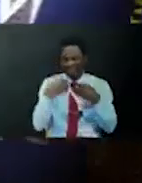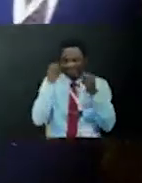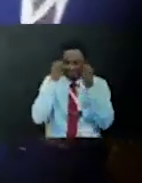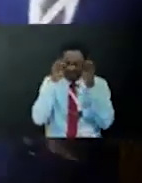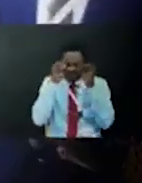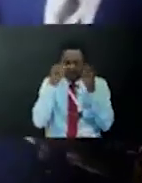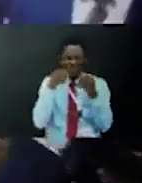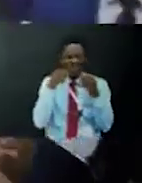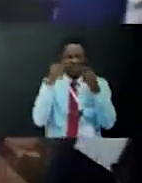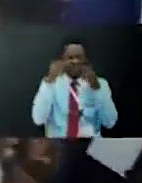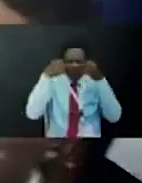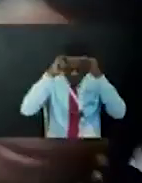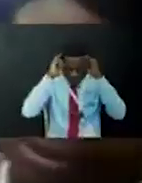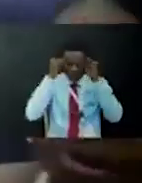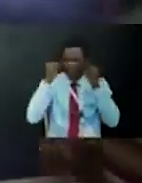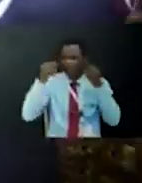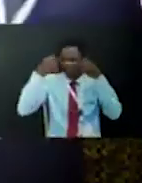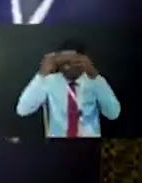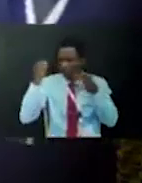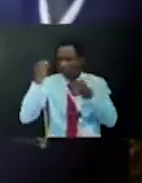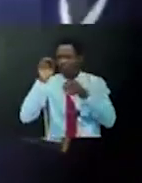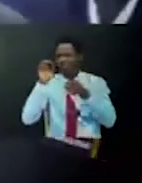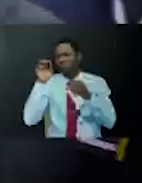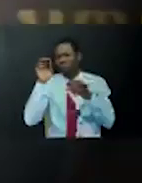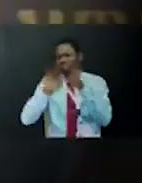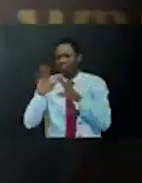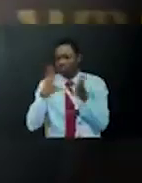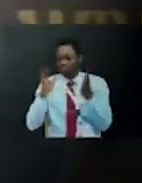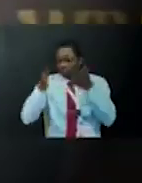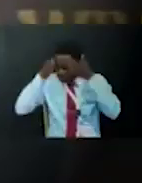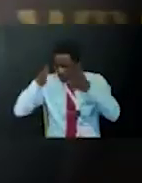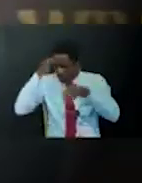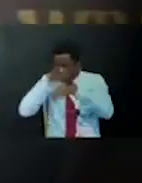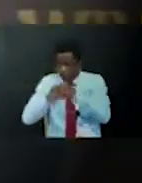still holding on to. In the name of Jesus.